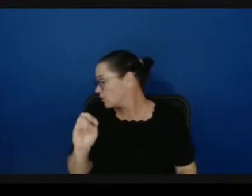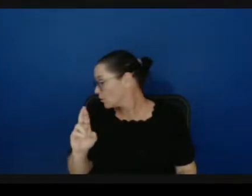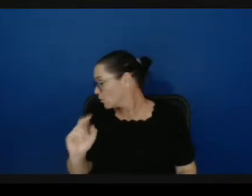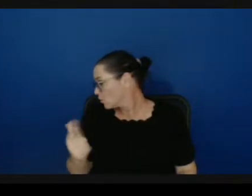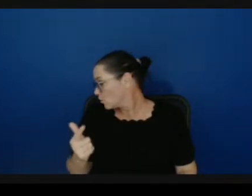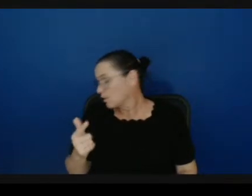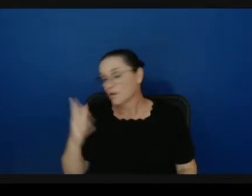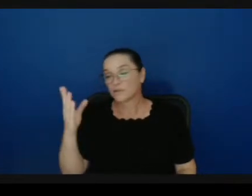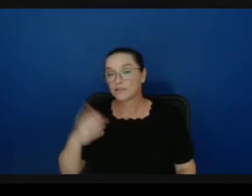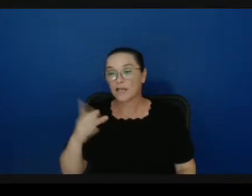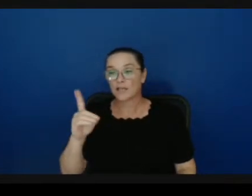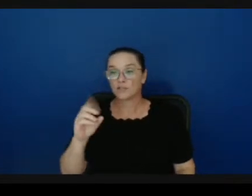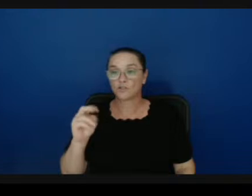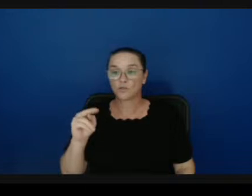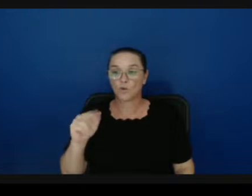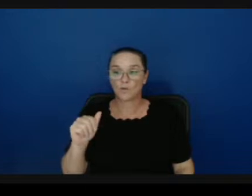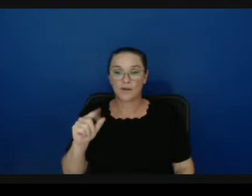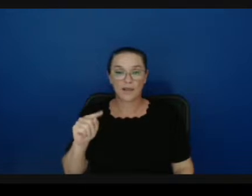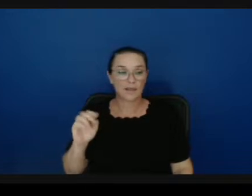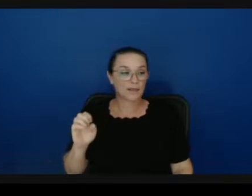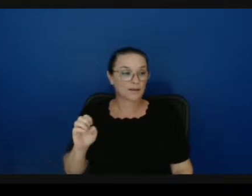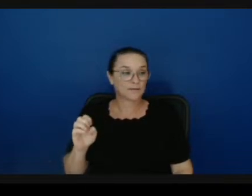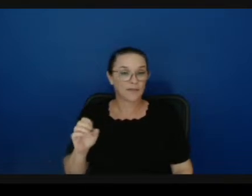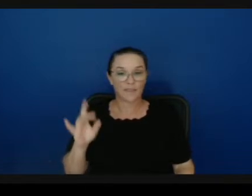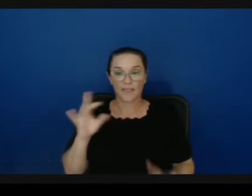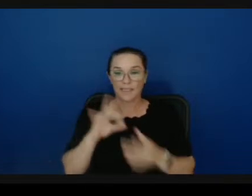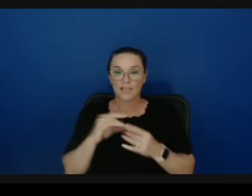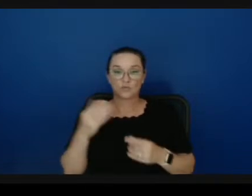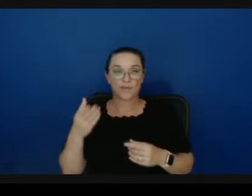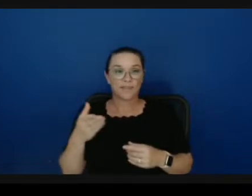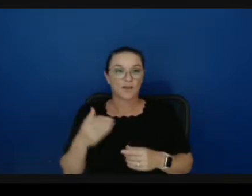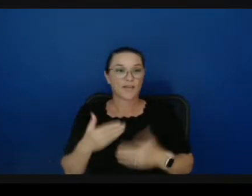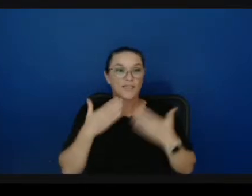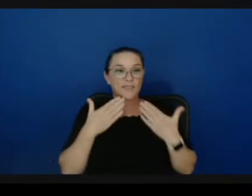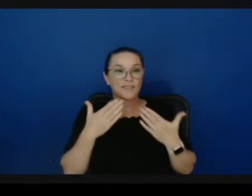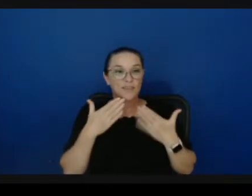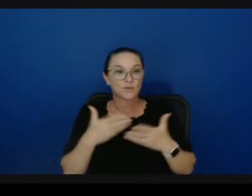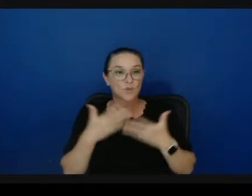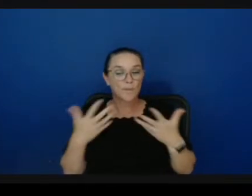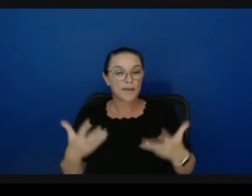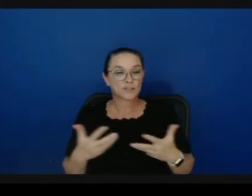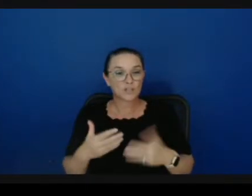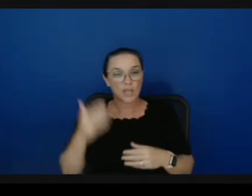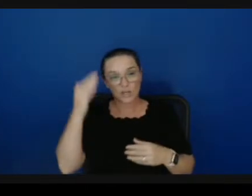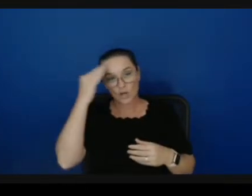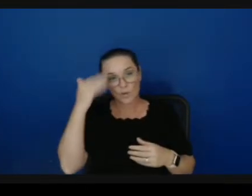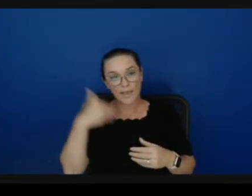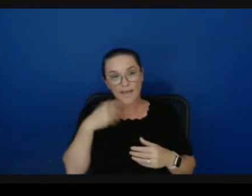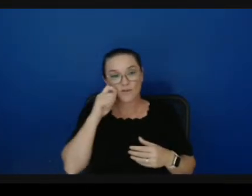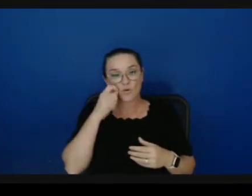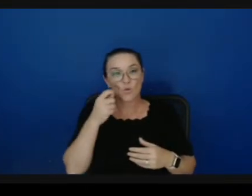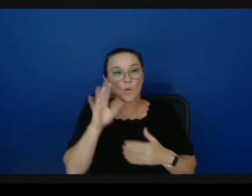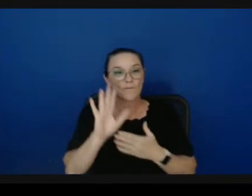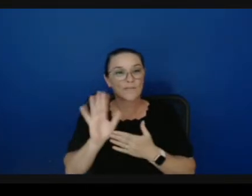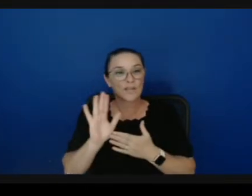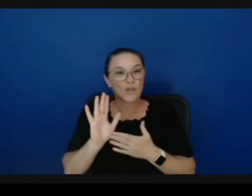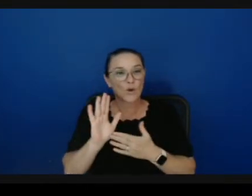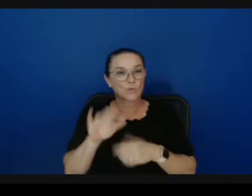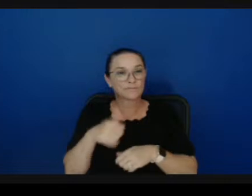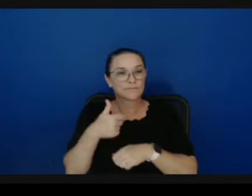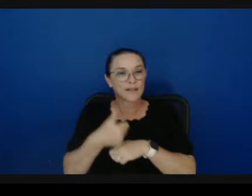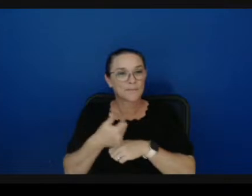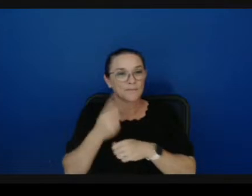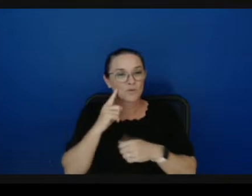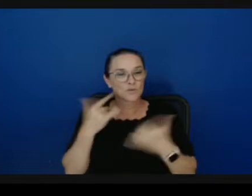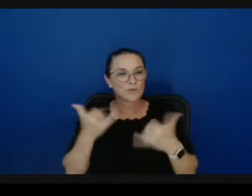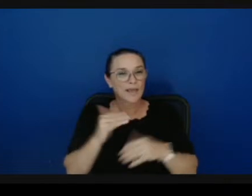hveri.org/donate. There's the link on the screen right there. Thank you very much, everybody. And I know we have a pretty cool video set up for tonight. And